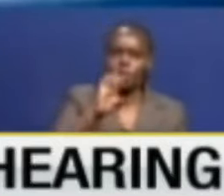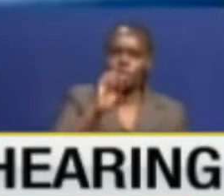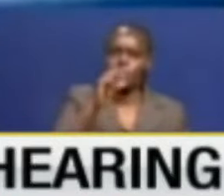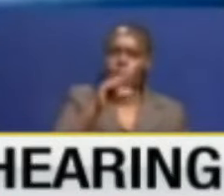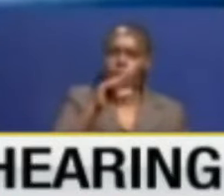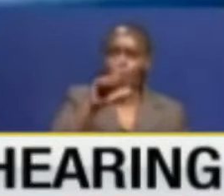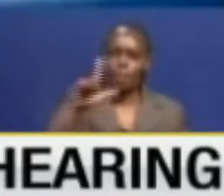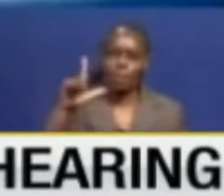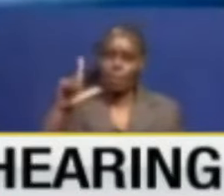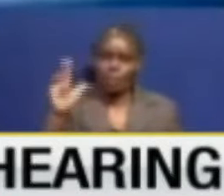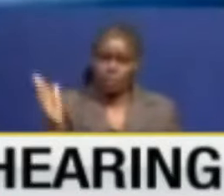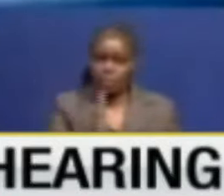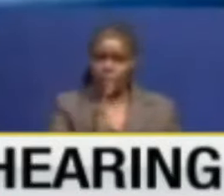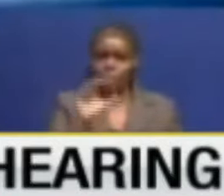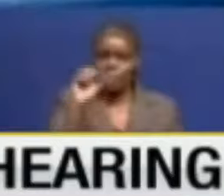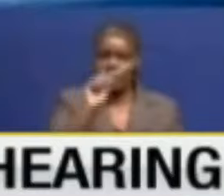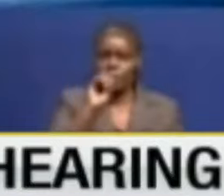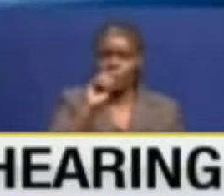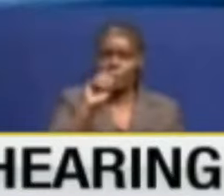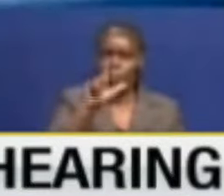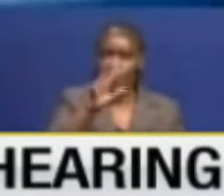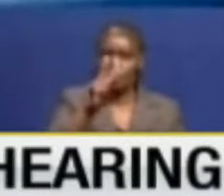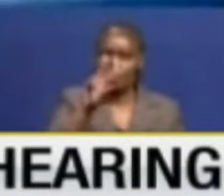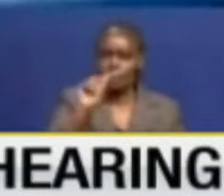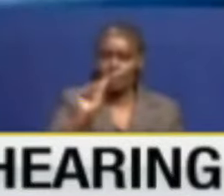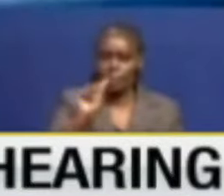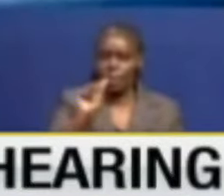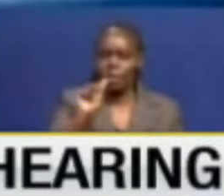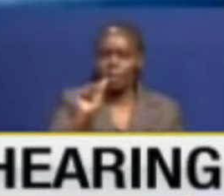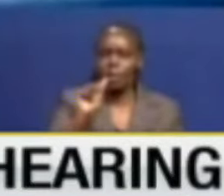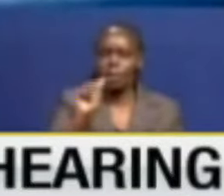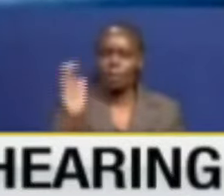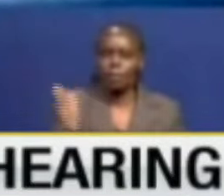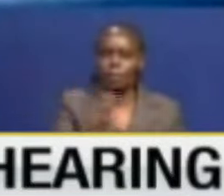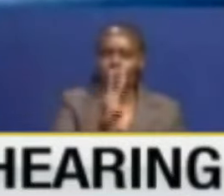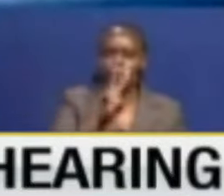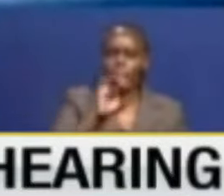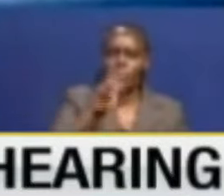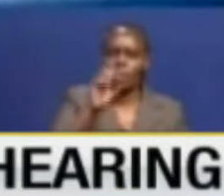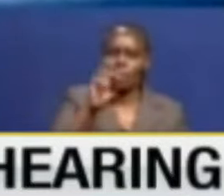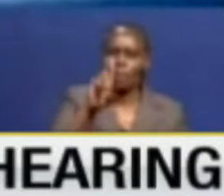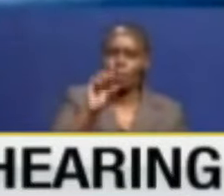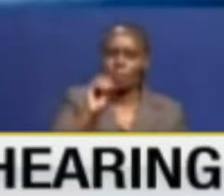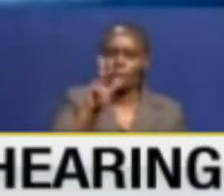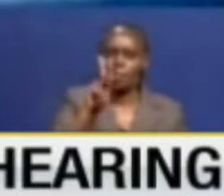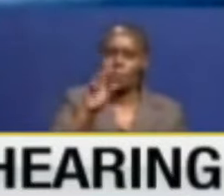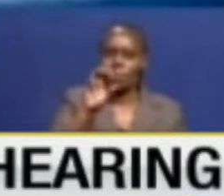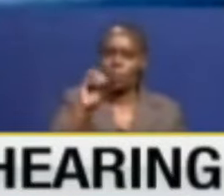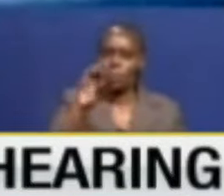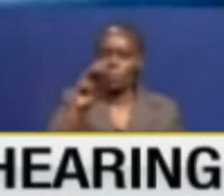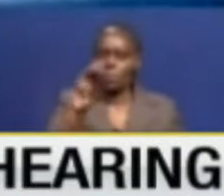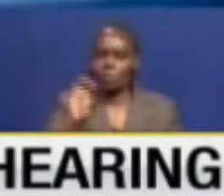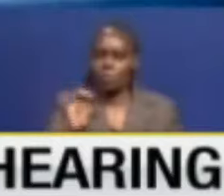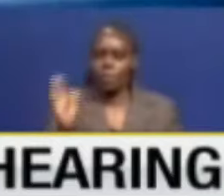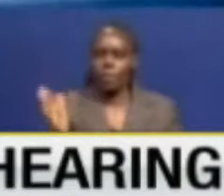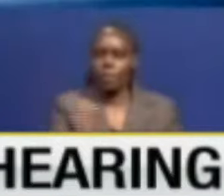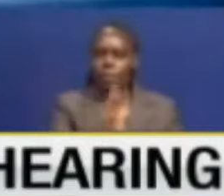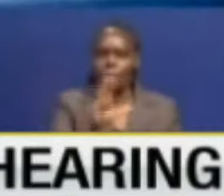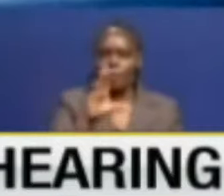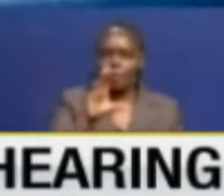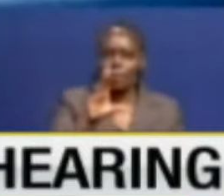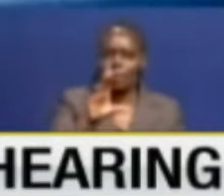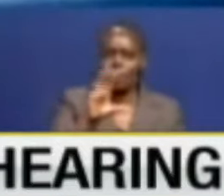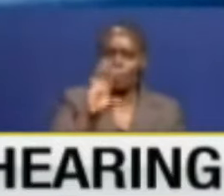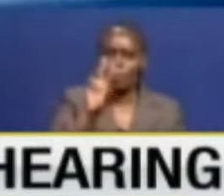Makandi, Sylvia Njoki, Victor Koome, and Ms.